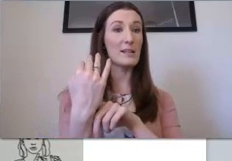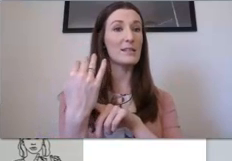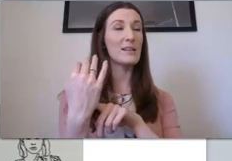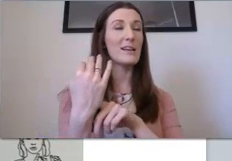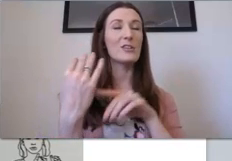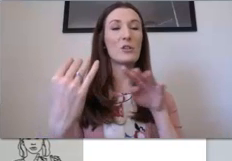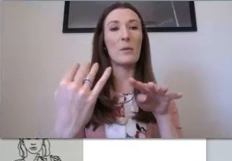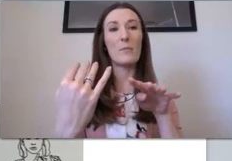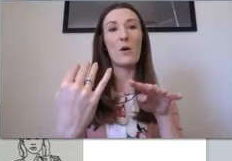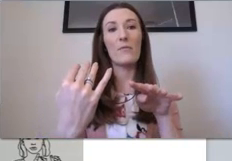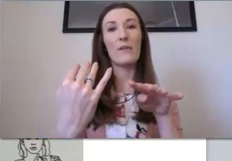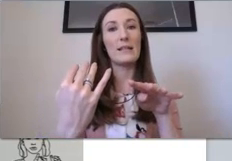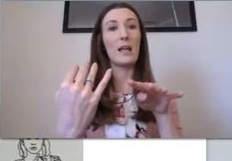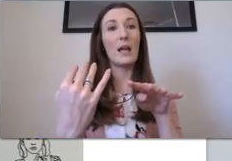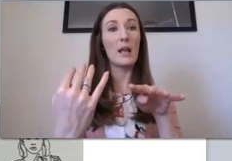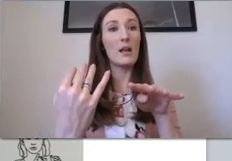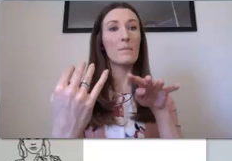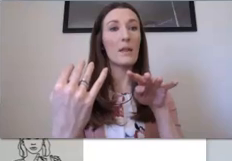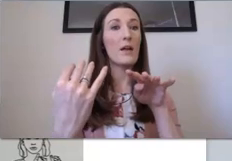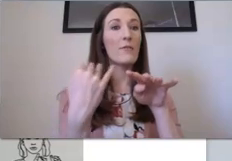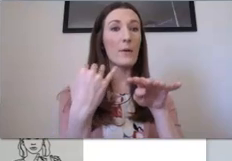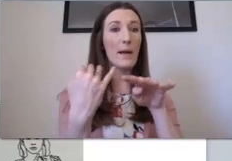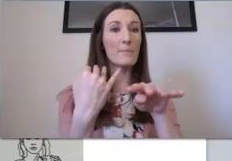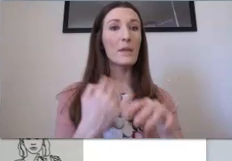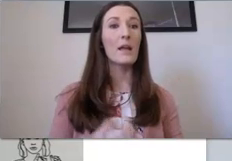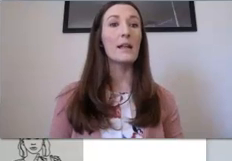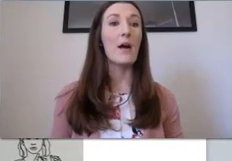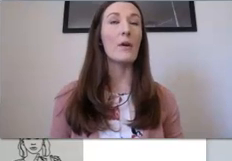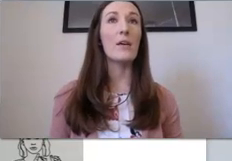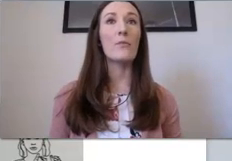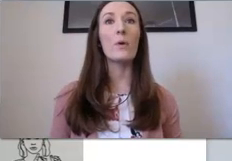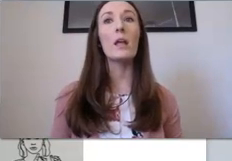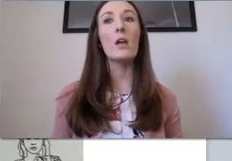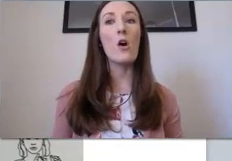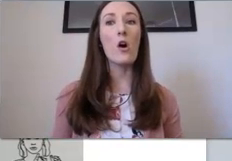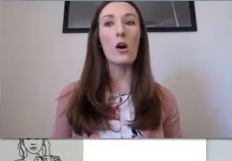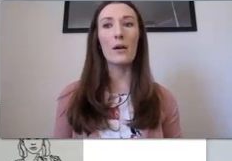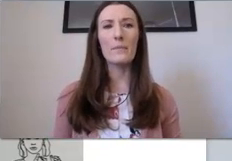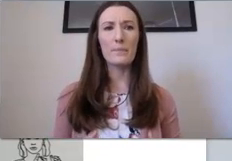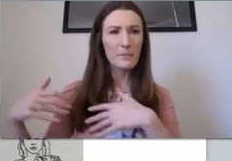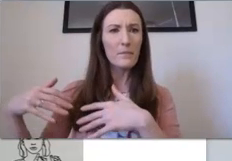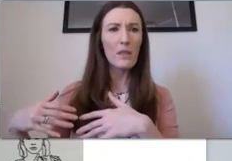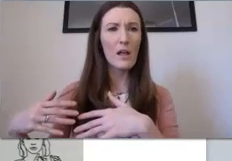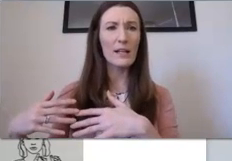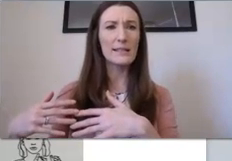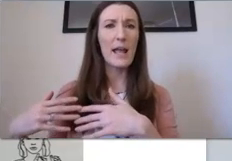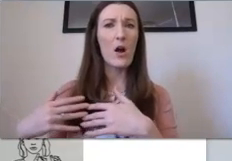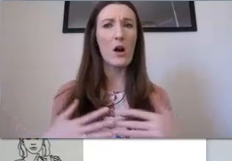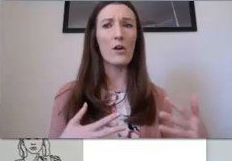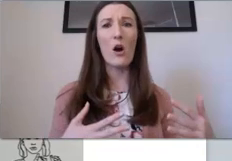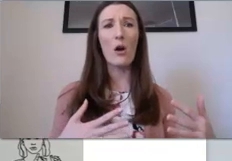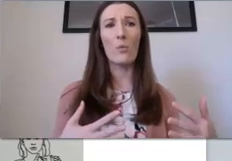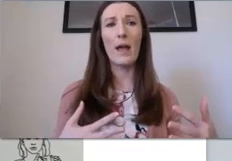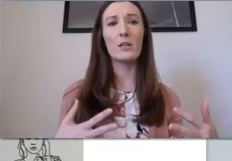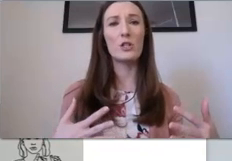left hand should be palm facing in. Okay, freeway. Now, if we are, let's say,